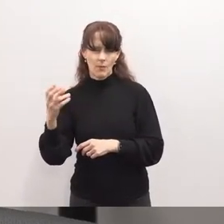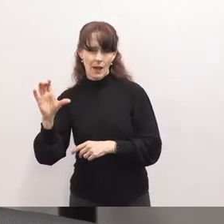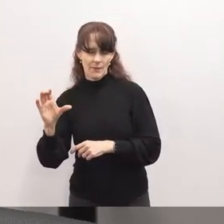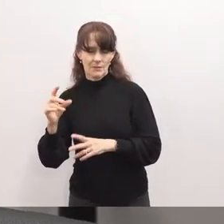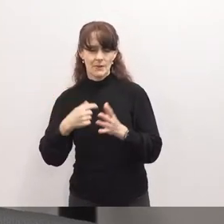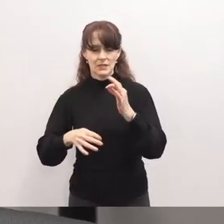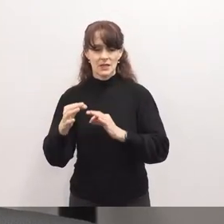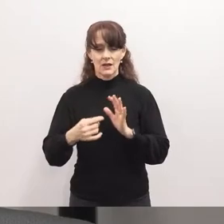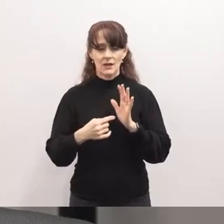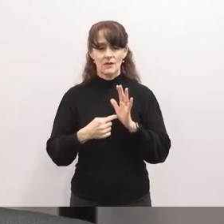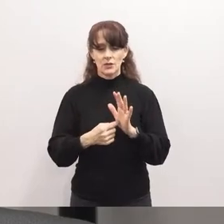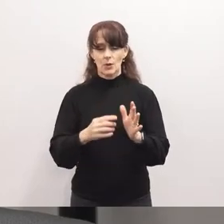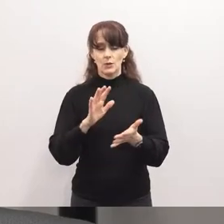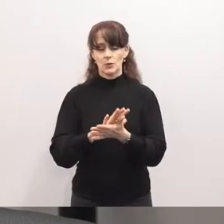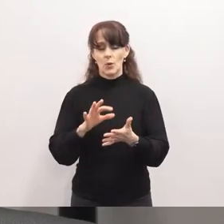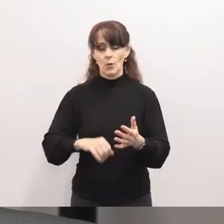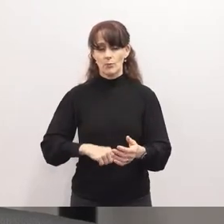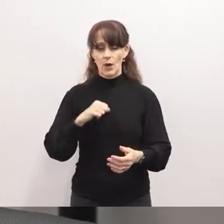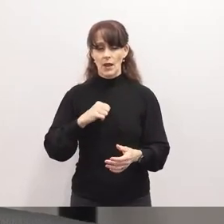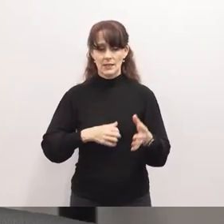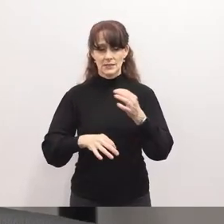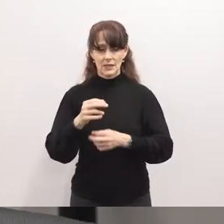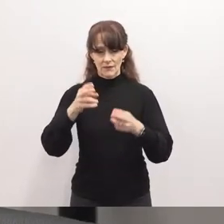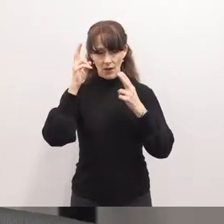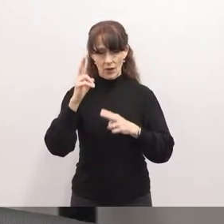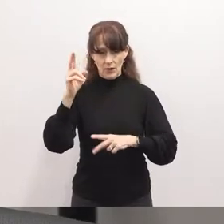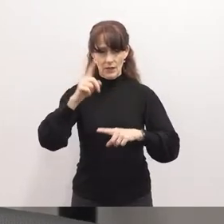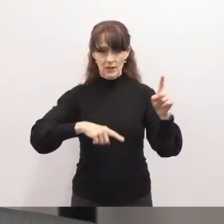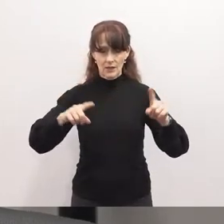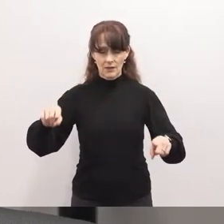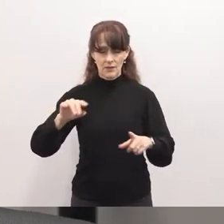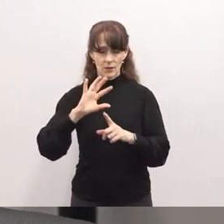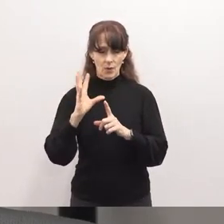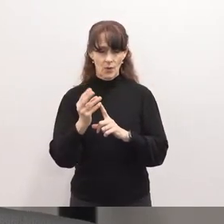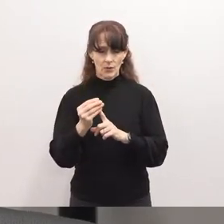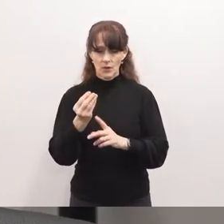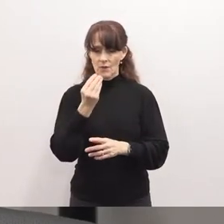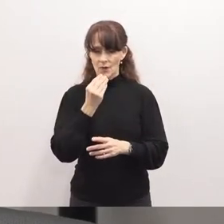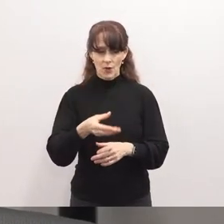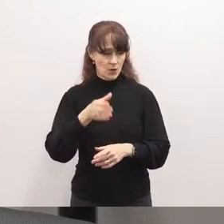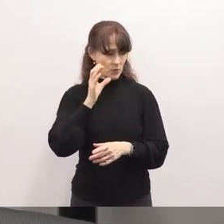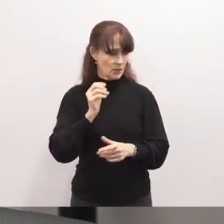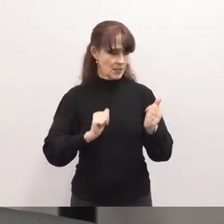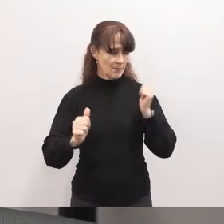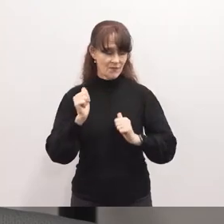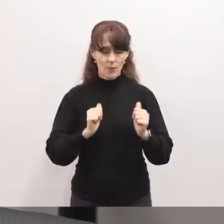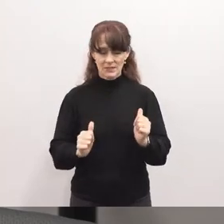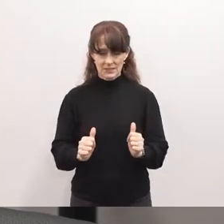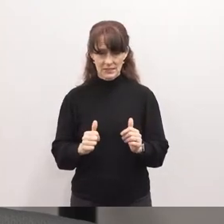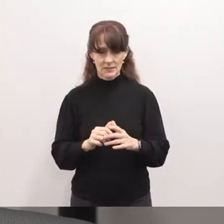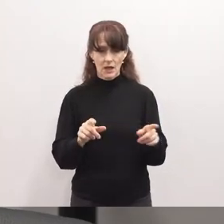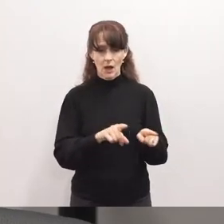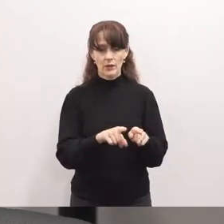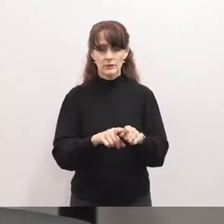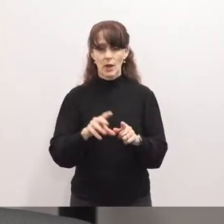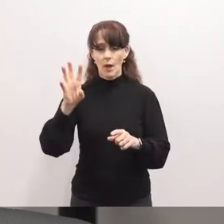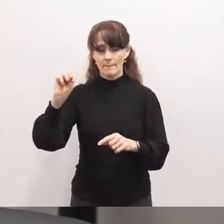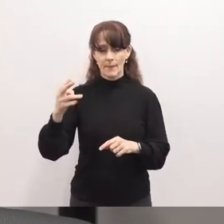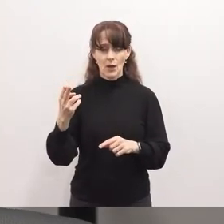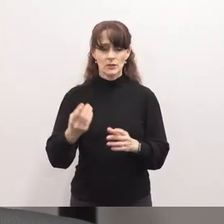showing our school pride and spirit, we will be honoring each other's different cultures with food, drinks, and performances. Also in March, our